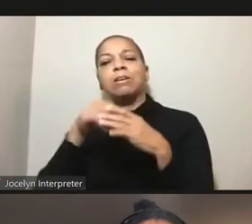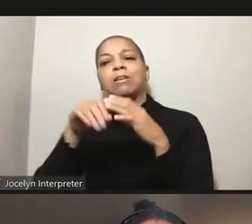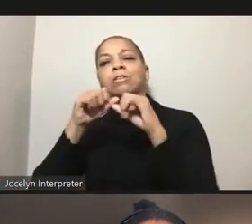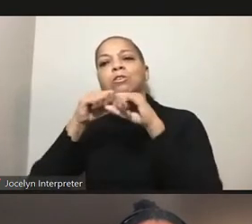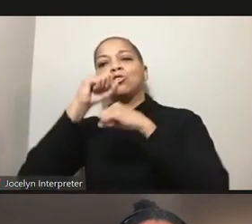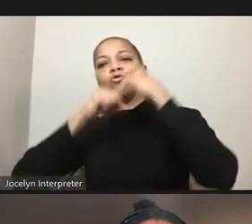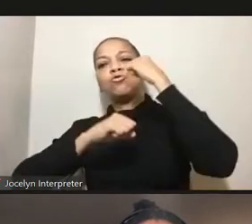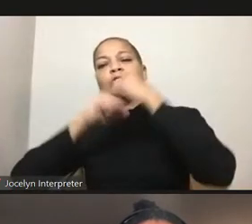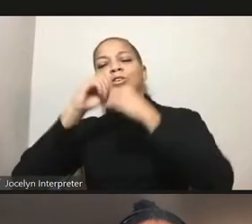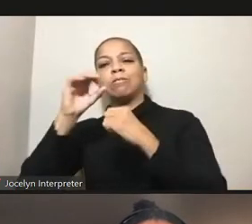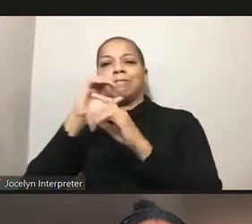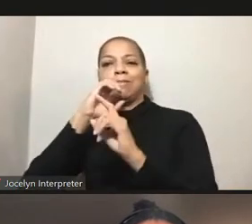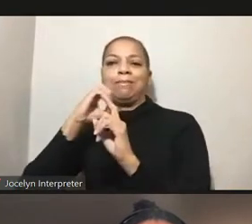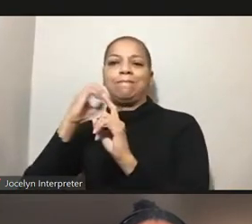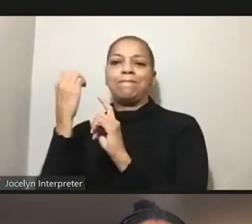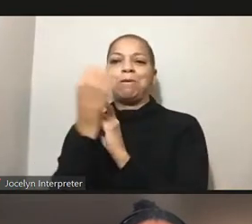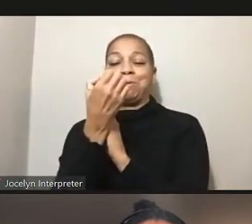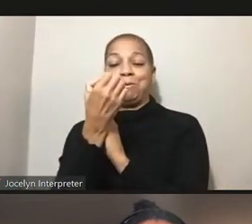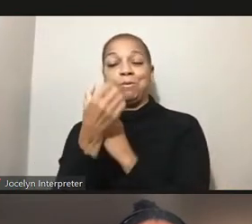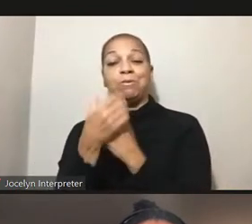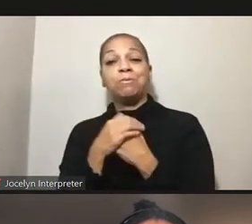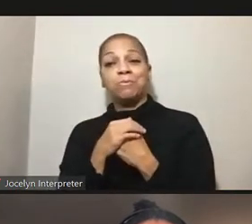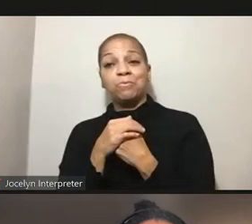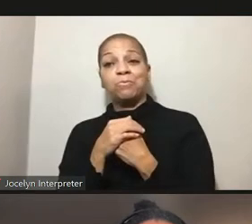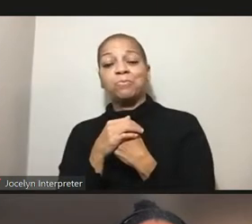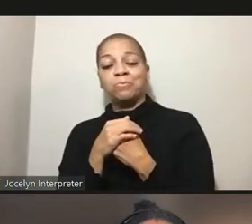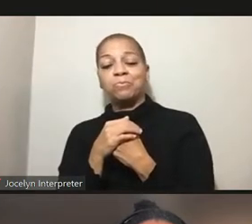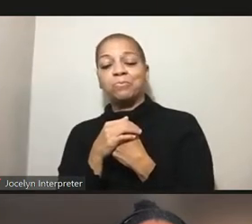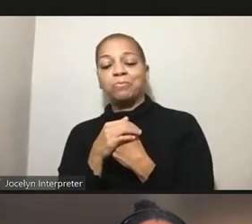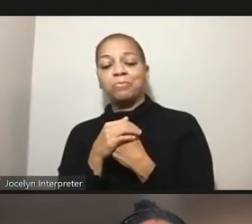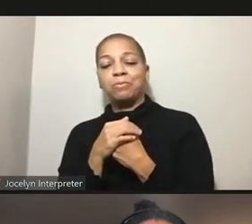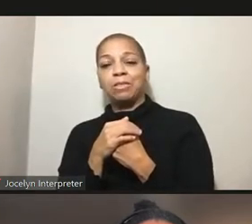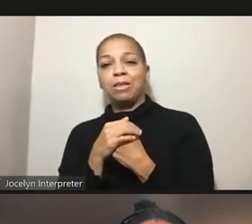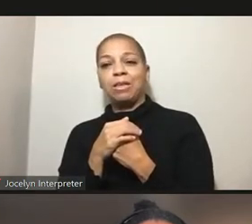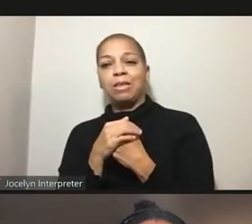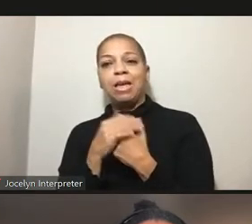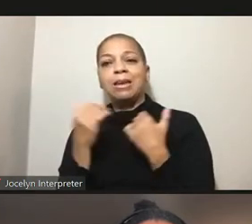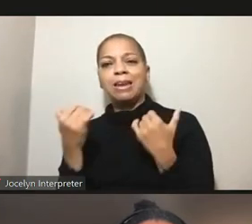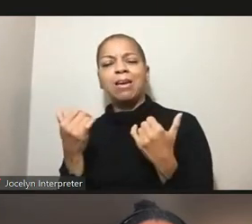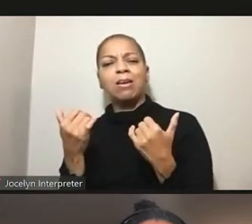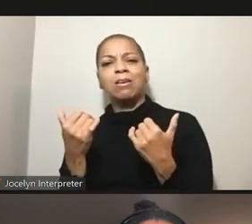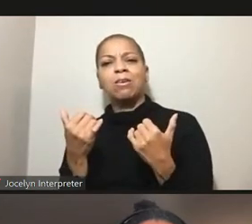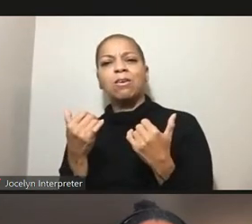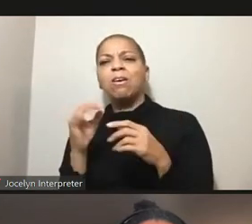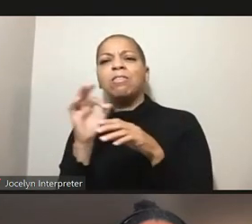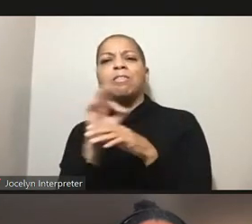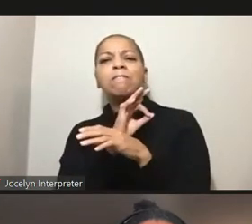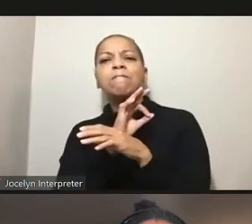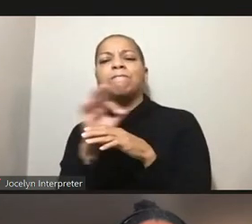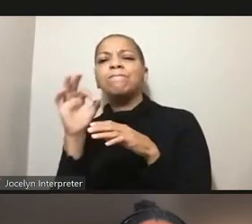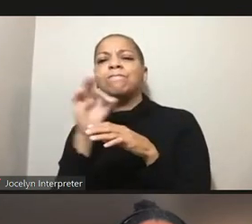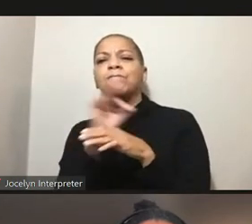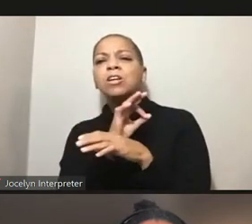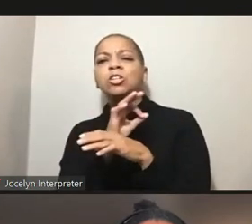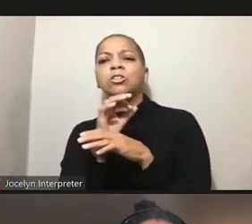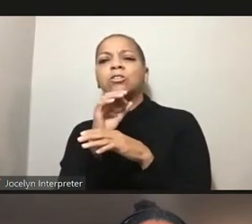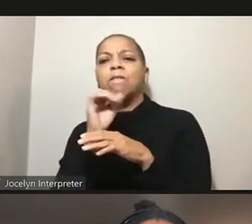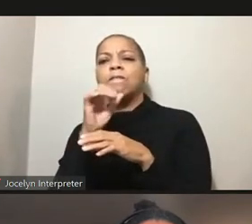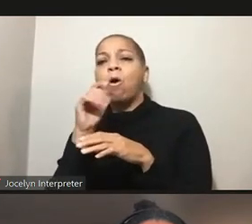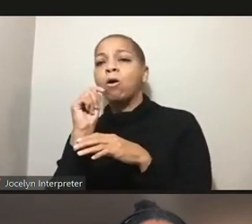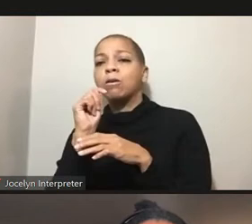environment. And in that vein, what is the function of the artist, and